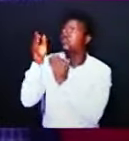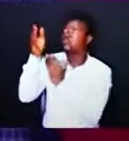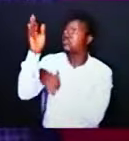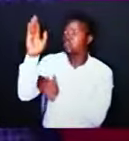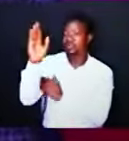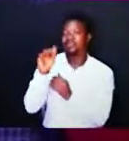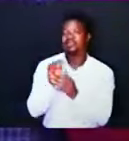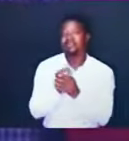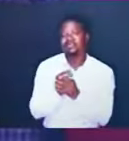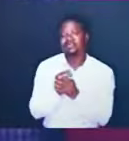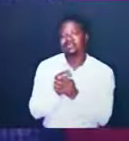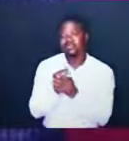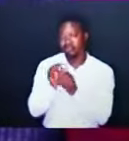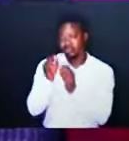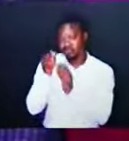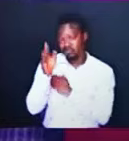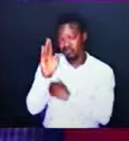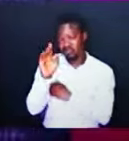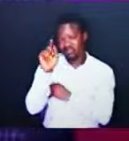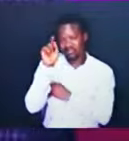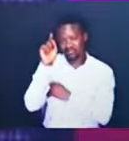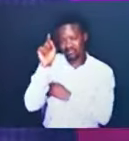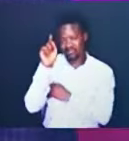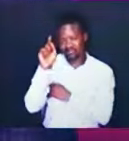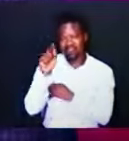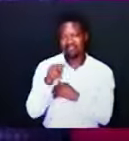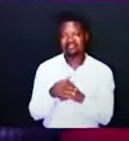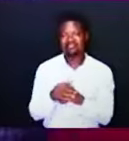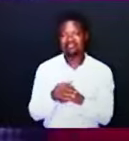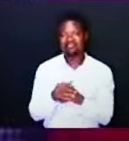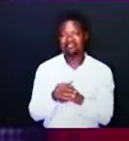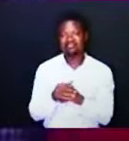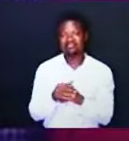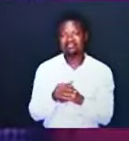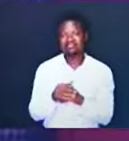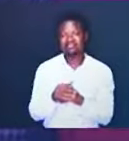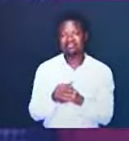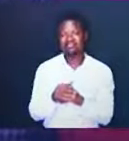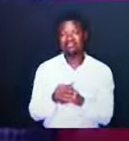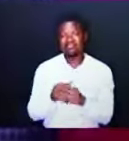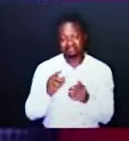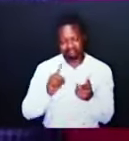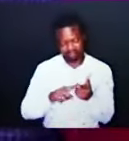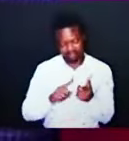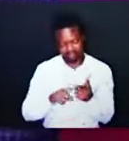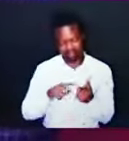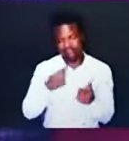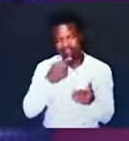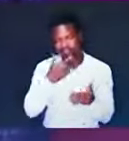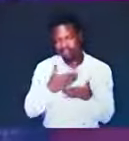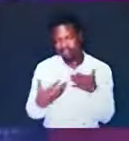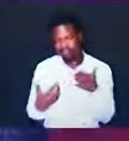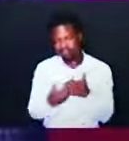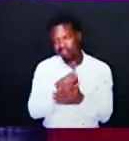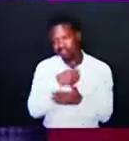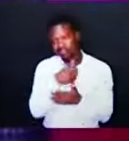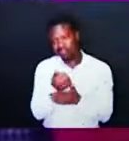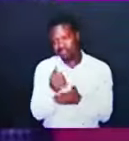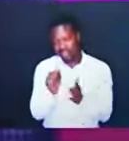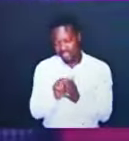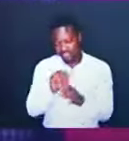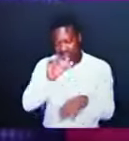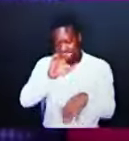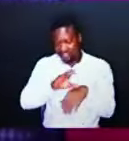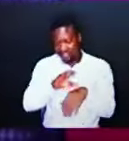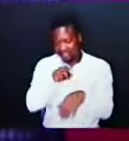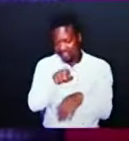edi afri nti ye nyina ye wo sa ebusuye yi. Another good news is this, that this new community